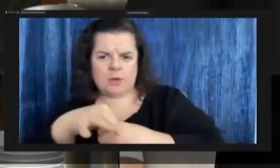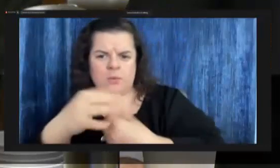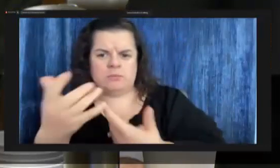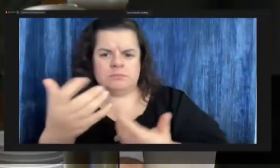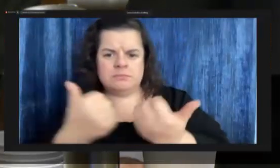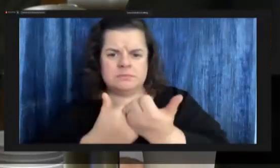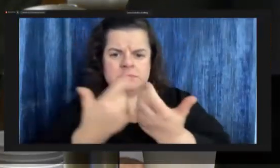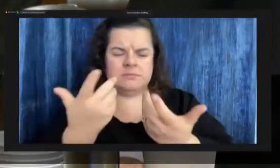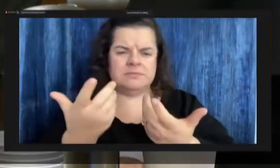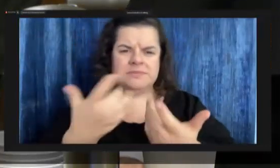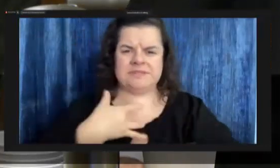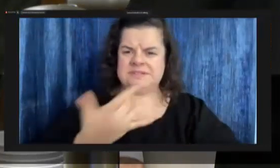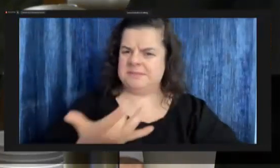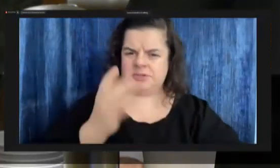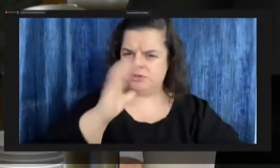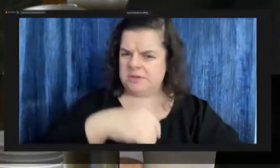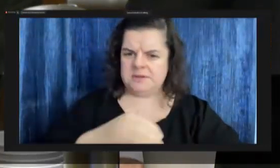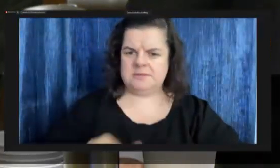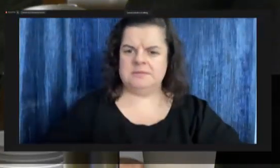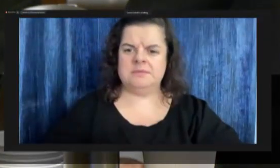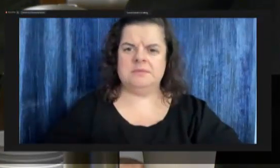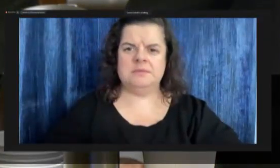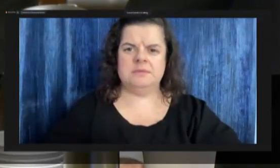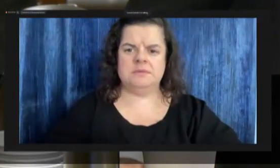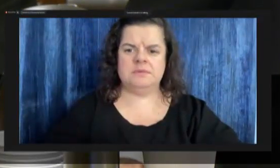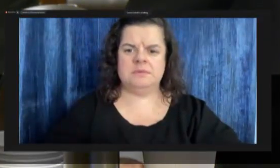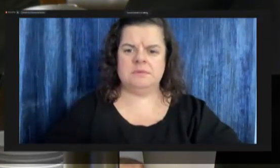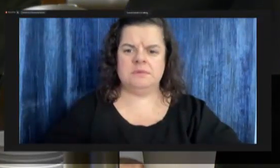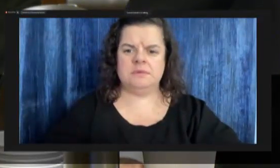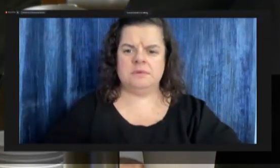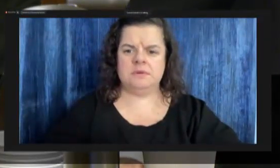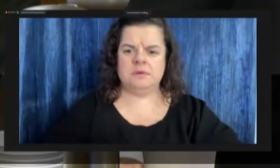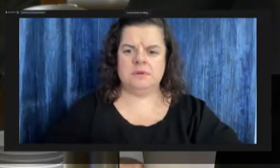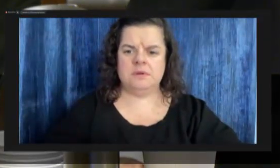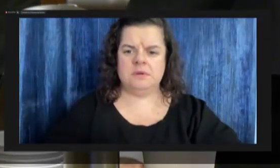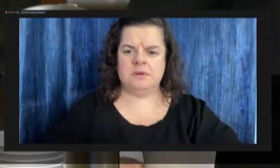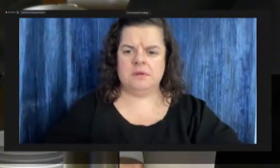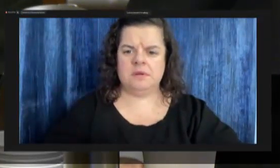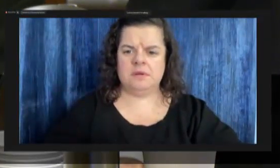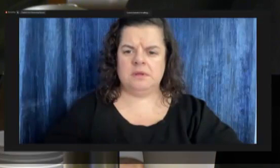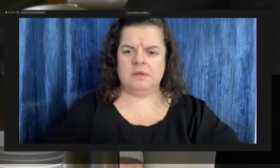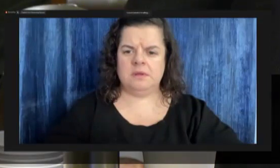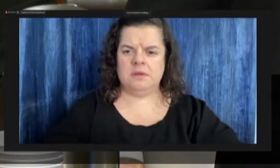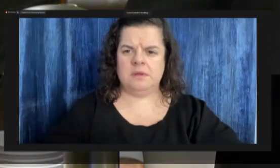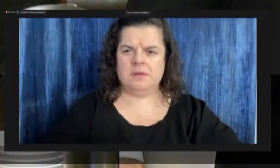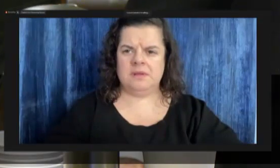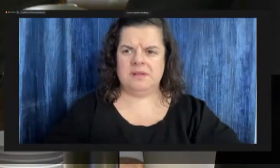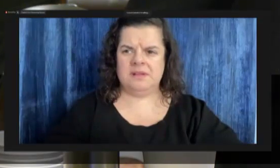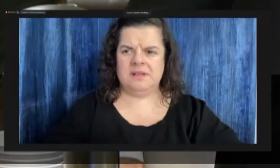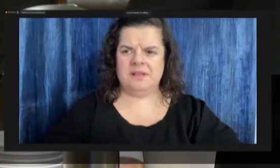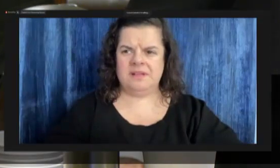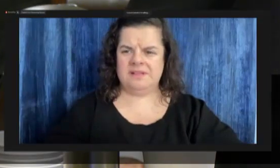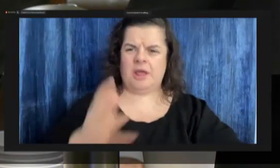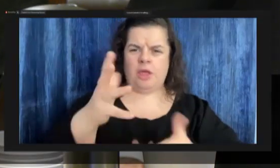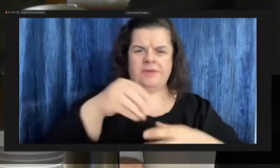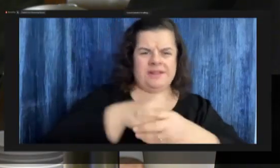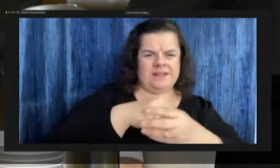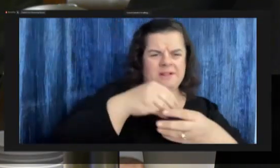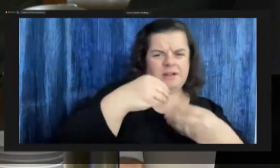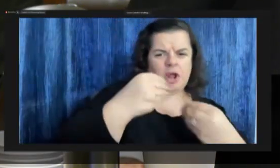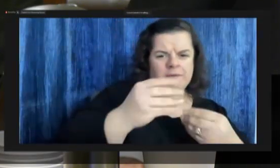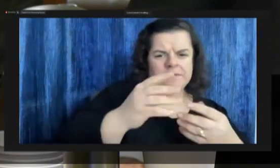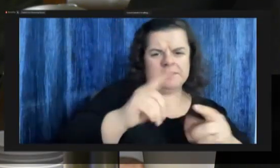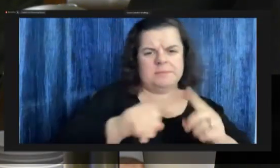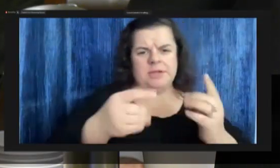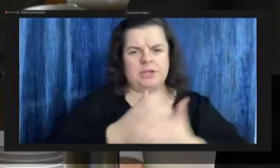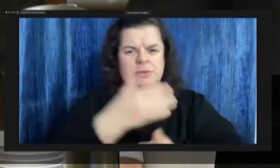seems odd and funny that, you know, ones that have been in office, but ones that are just newly elected, I